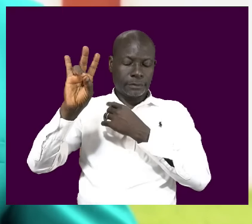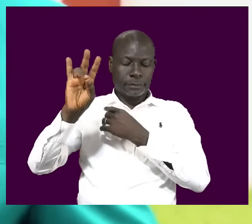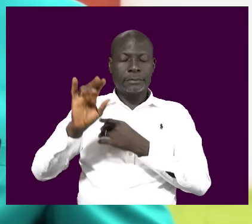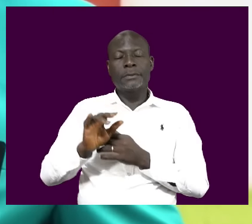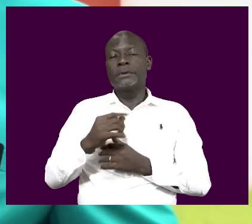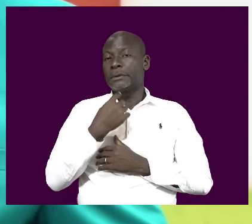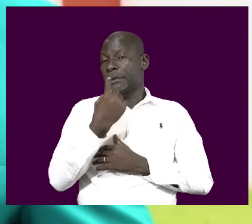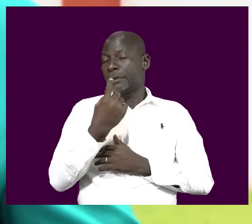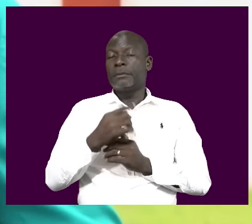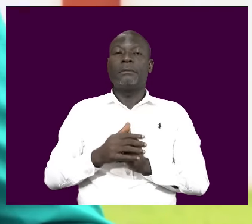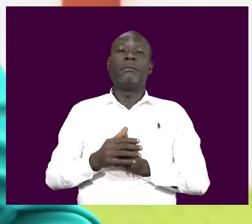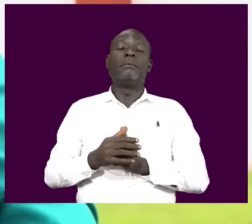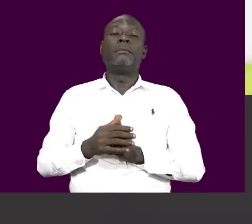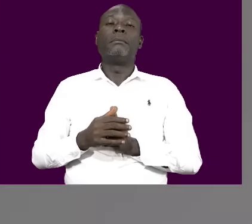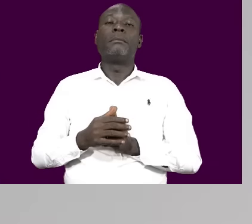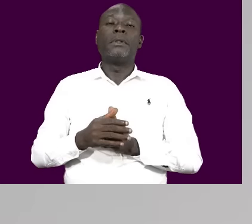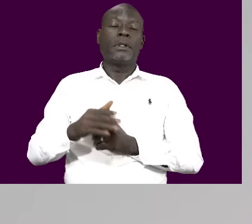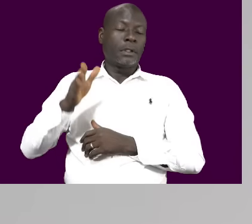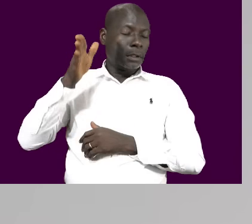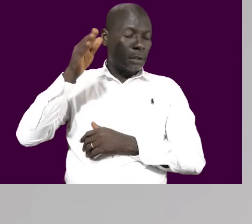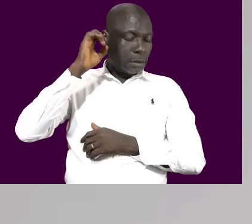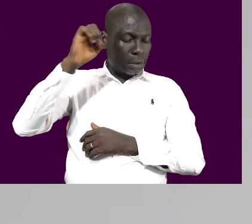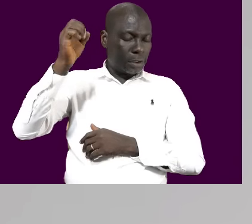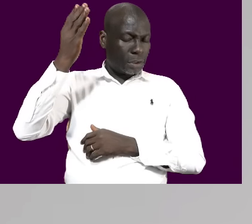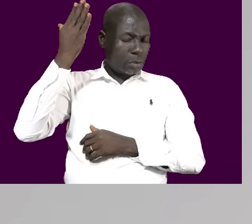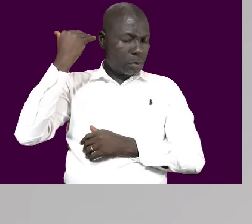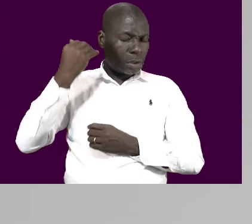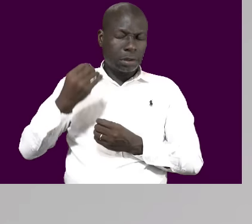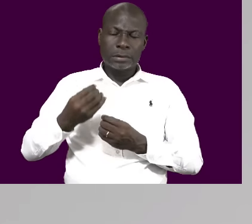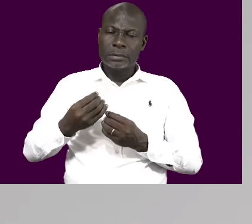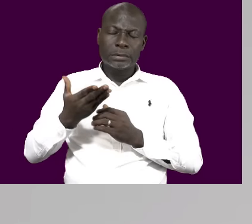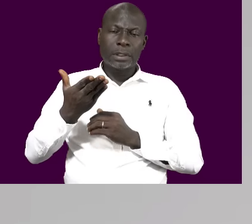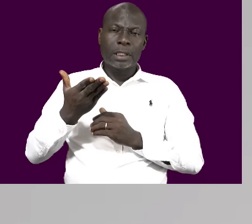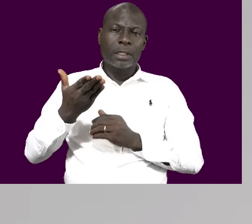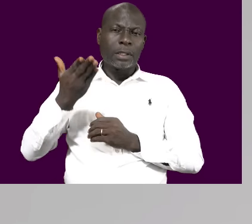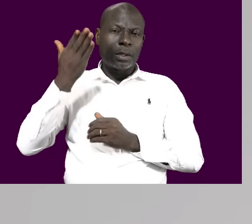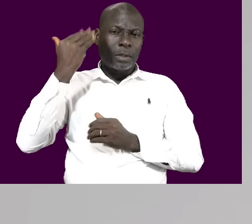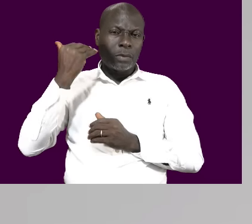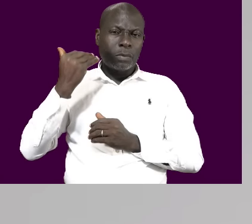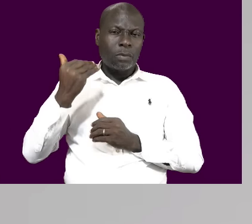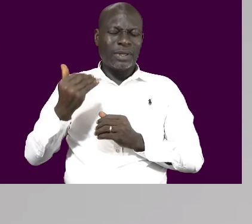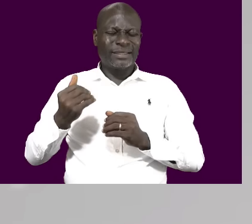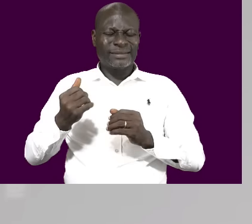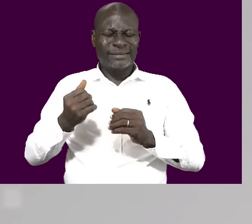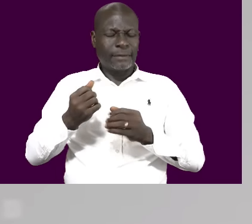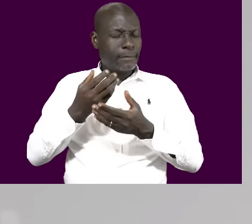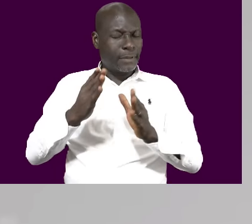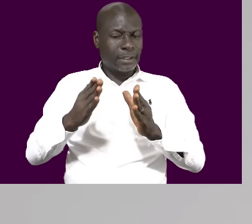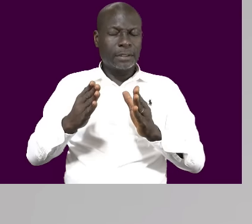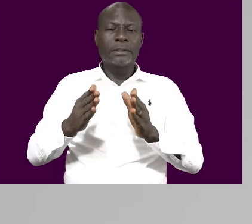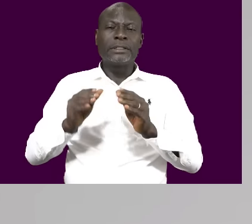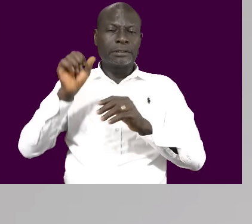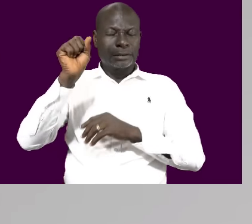se he was oppressed and he was afflicted